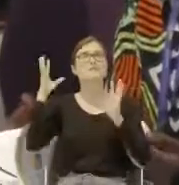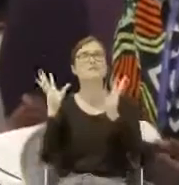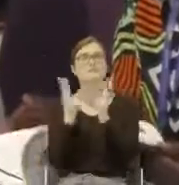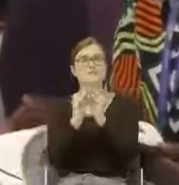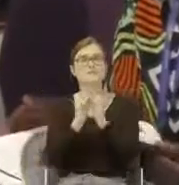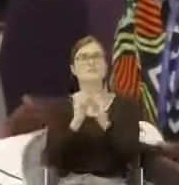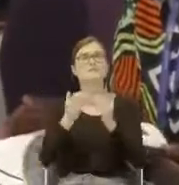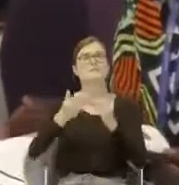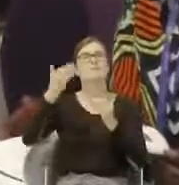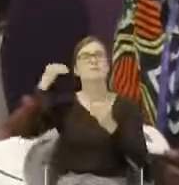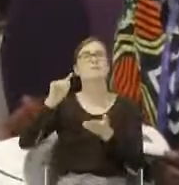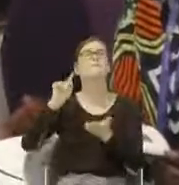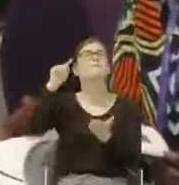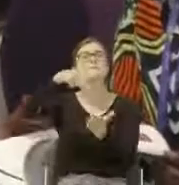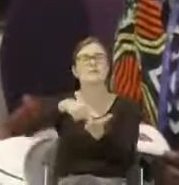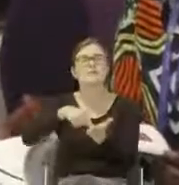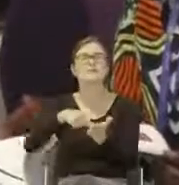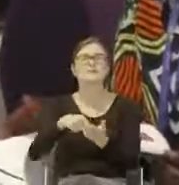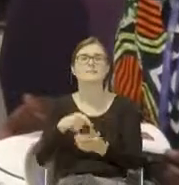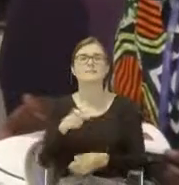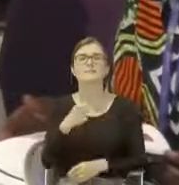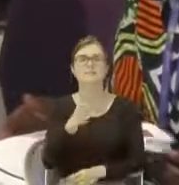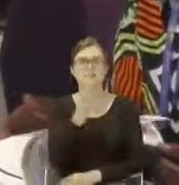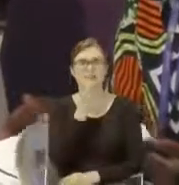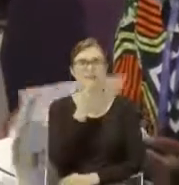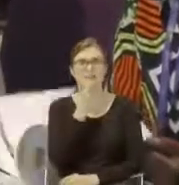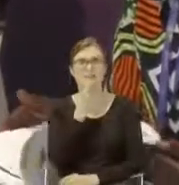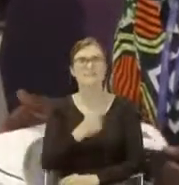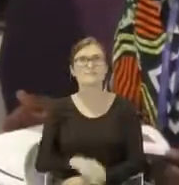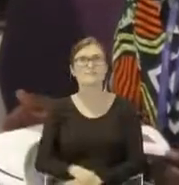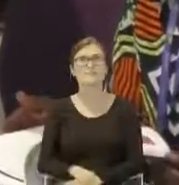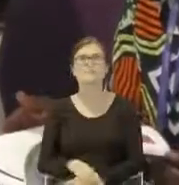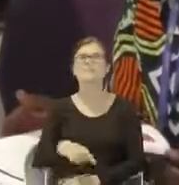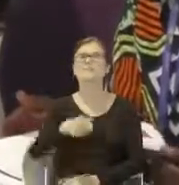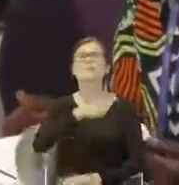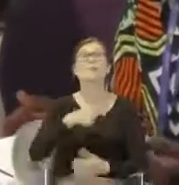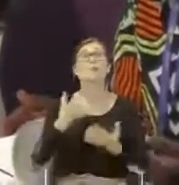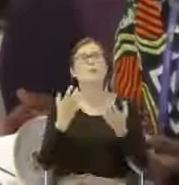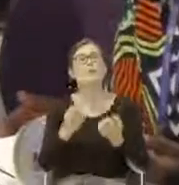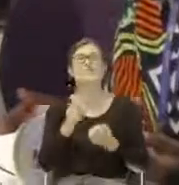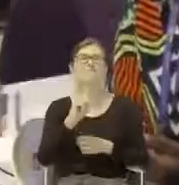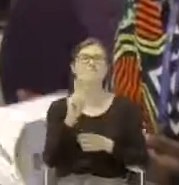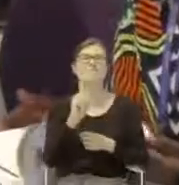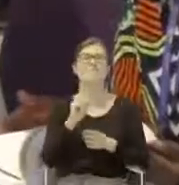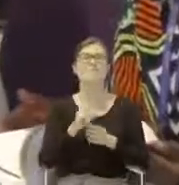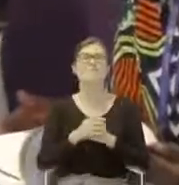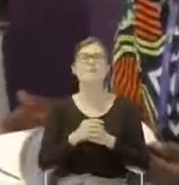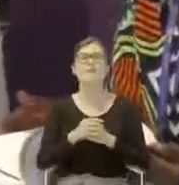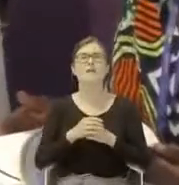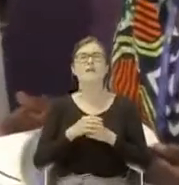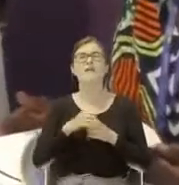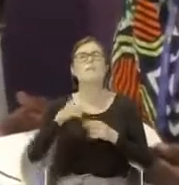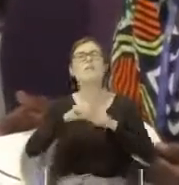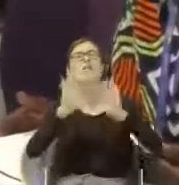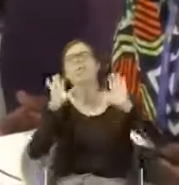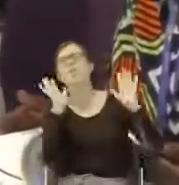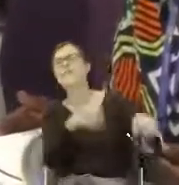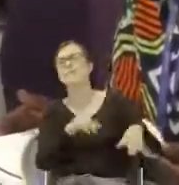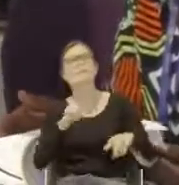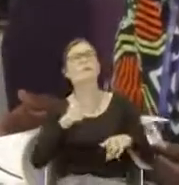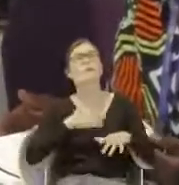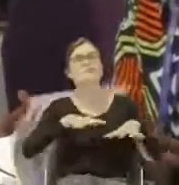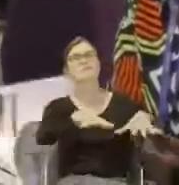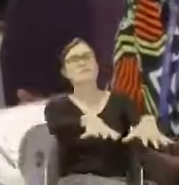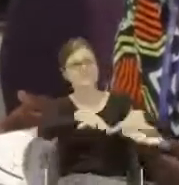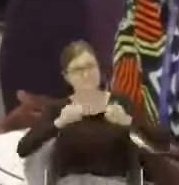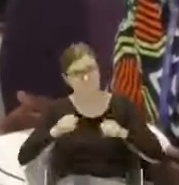empty here at the World Urban Forum, and this is why we're gathering today again to look not only